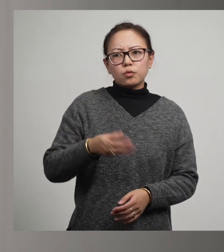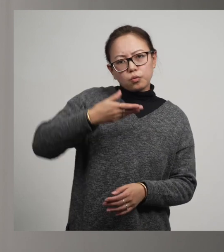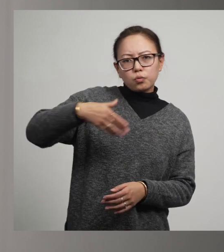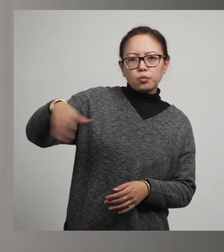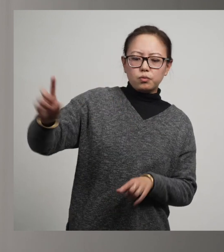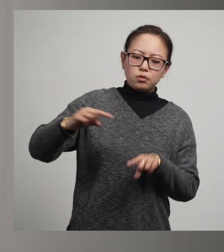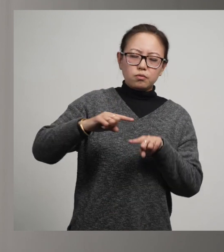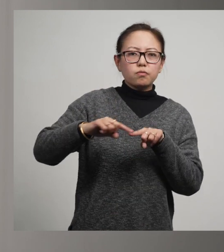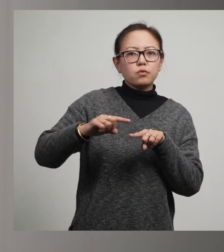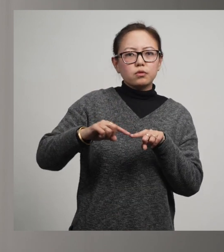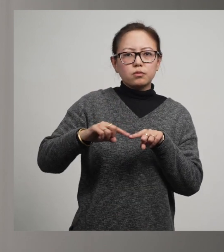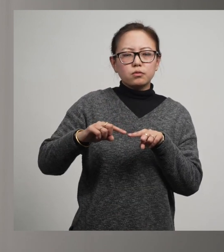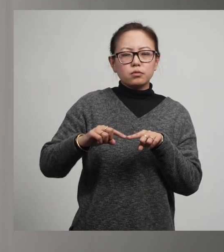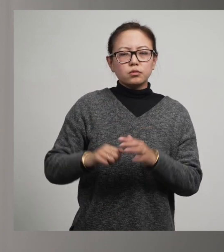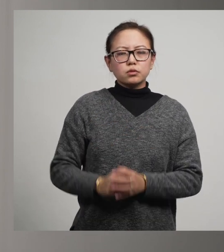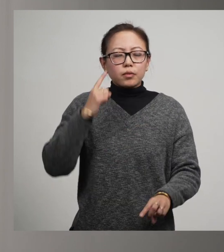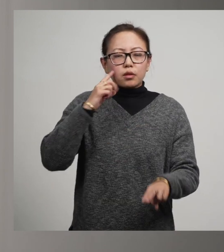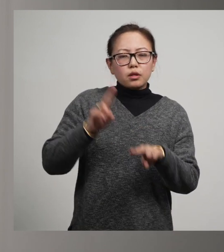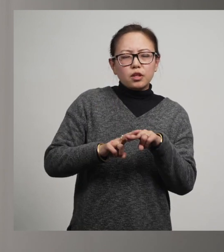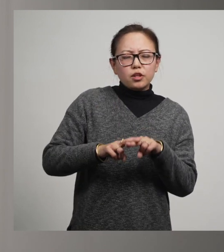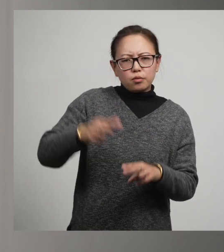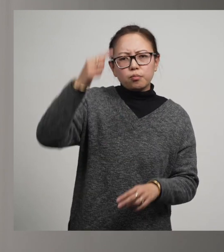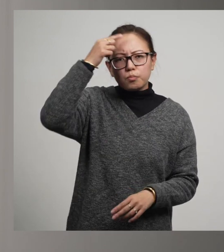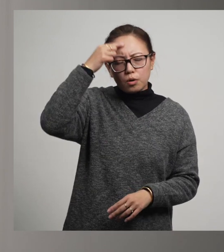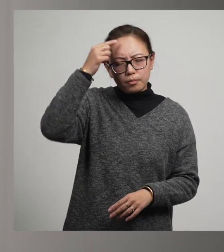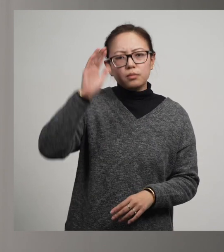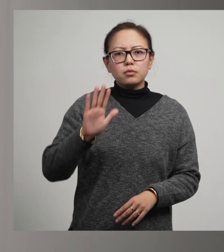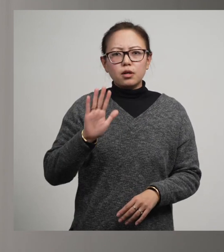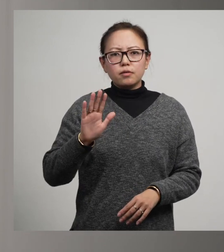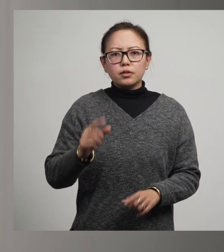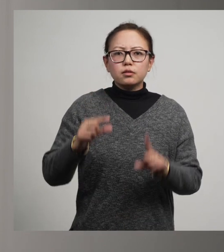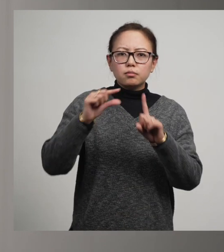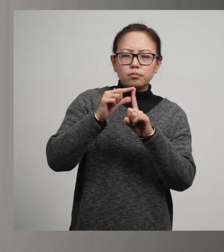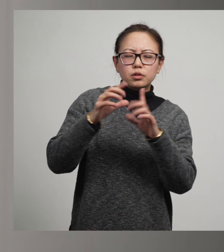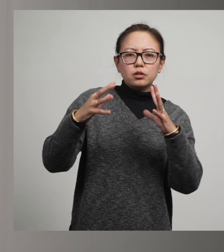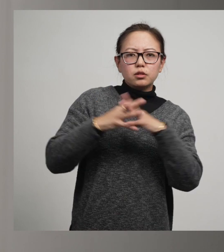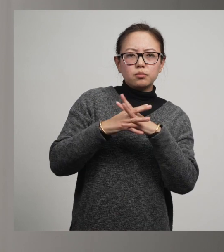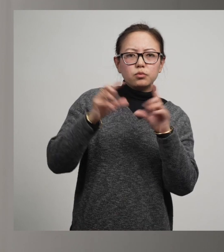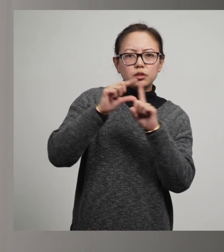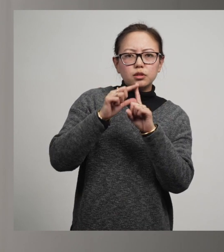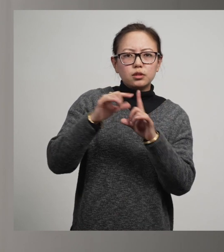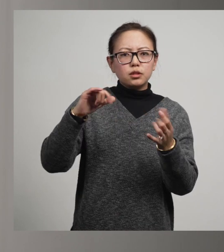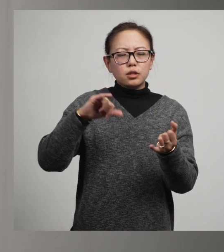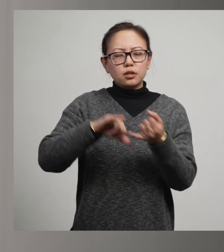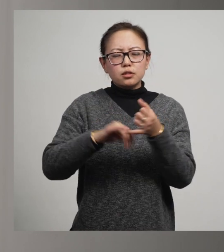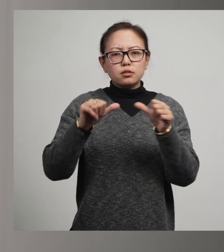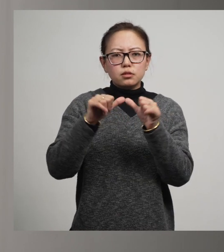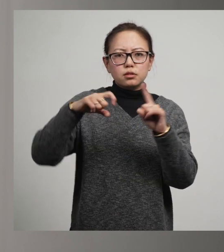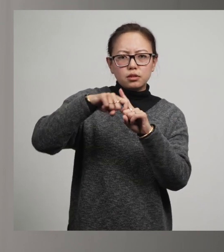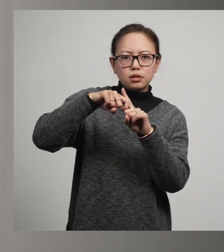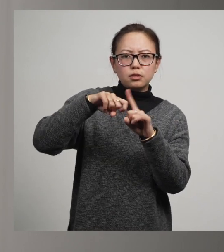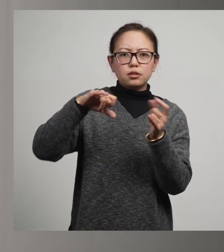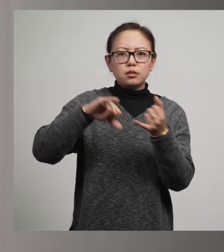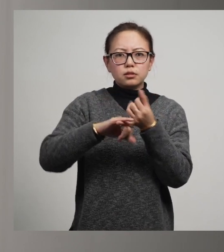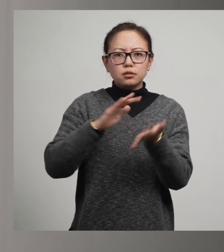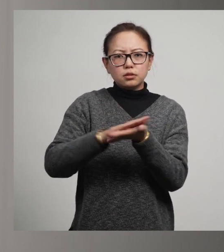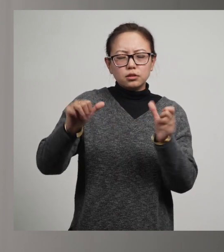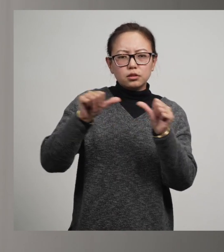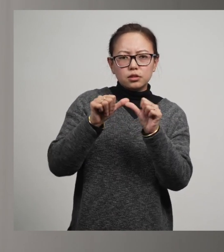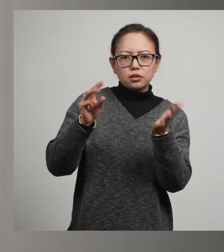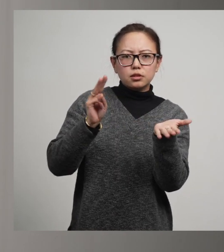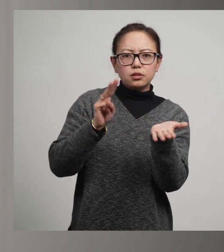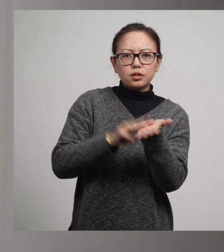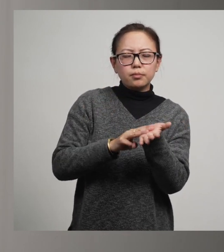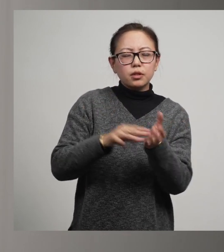and please register the PwD Section app. Please register the Please